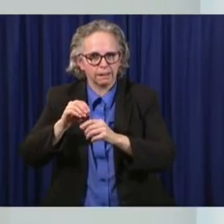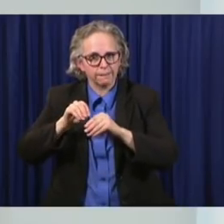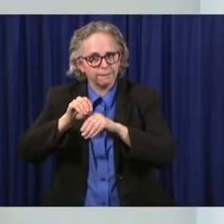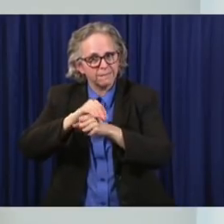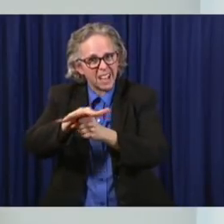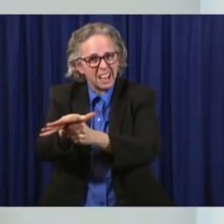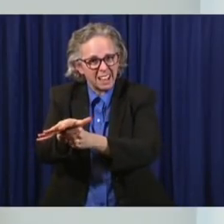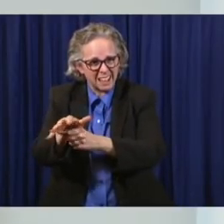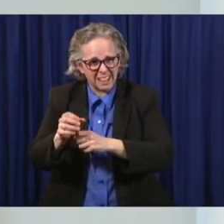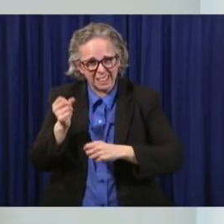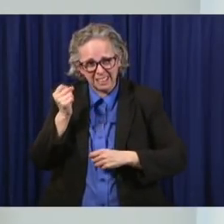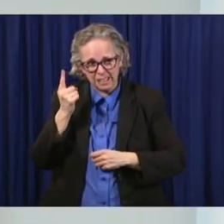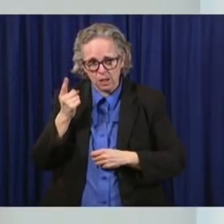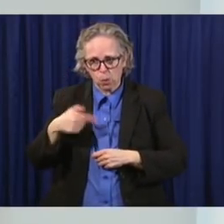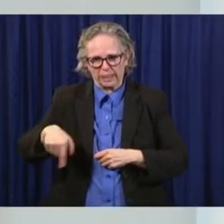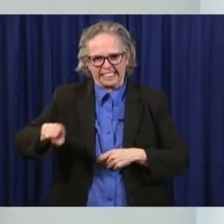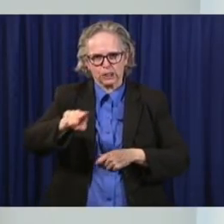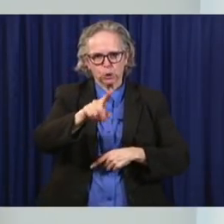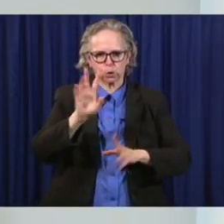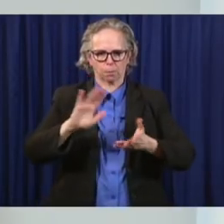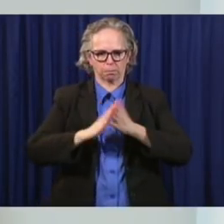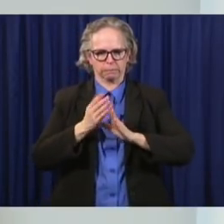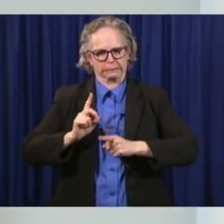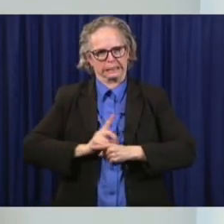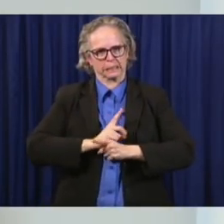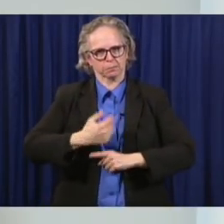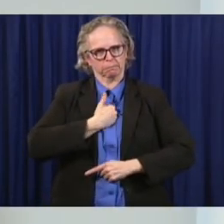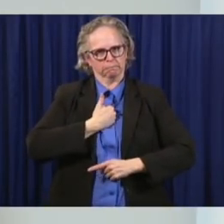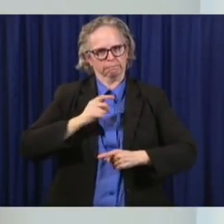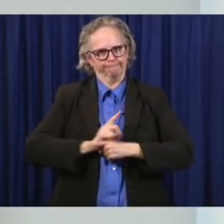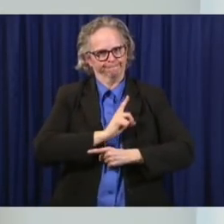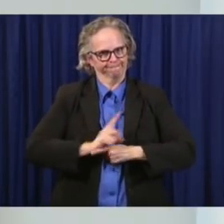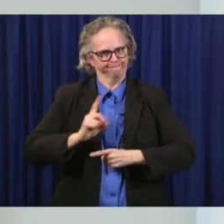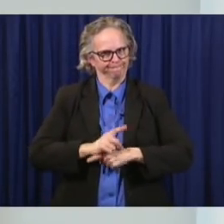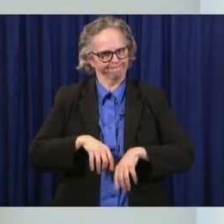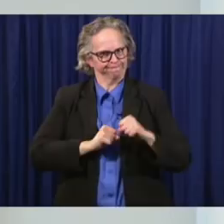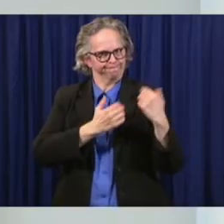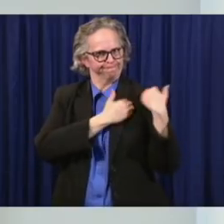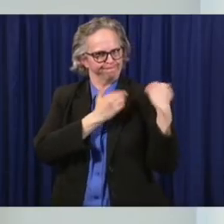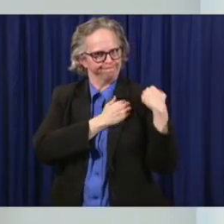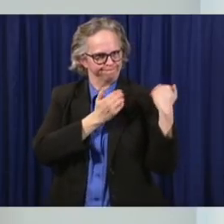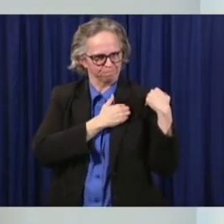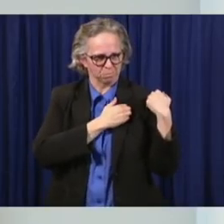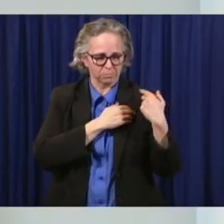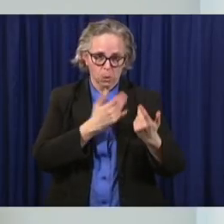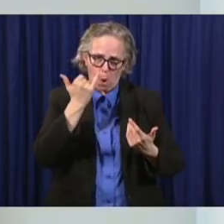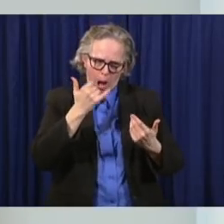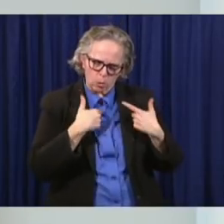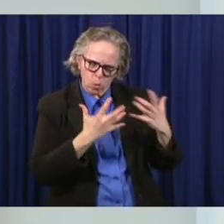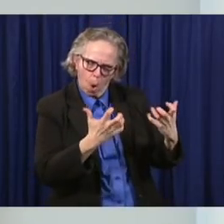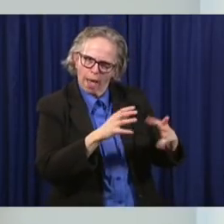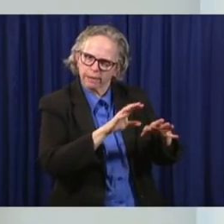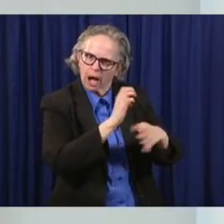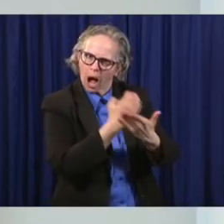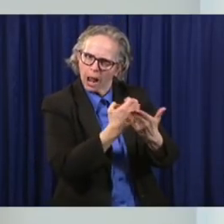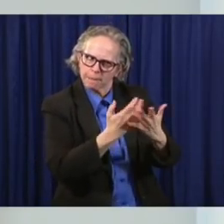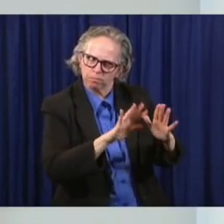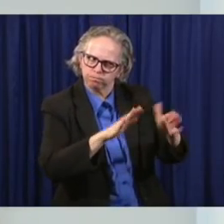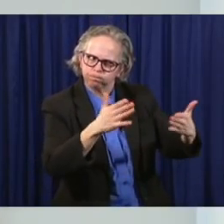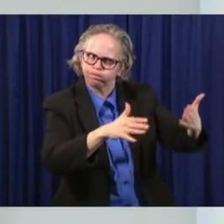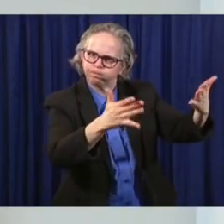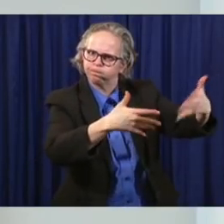forward so that we can keep creating economic opportunity while keeping people safe. Some things I want to emphasize from